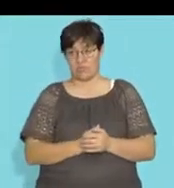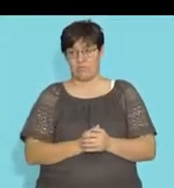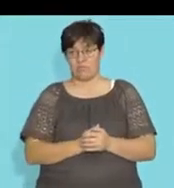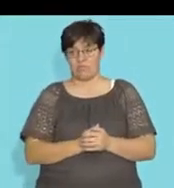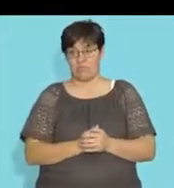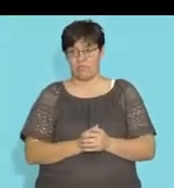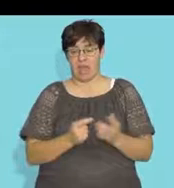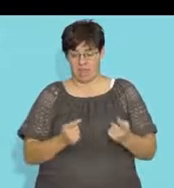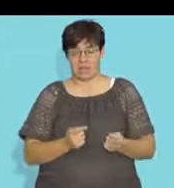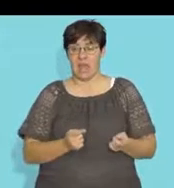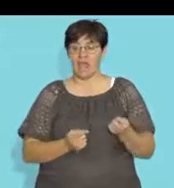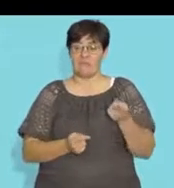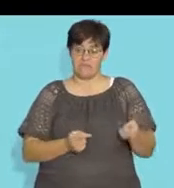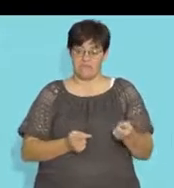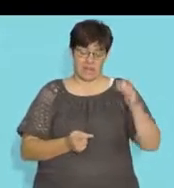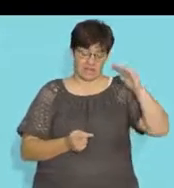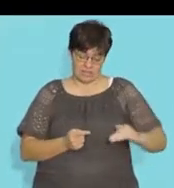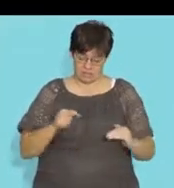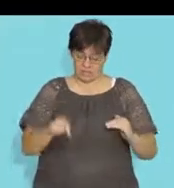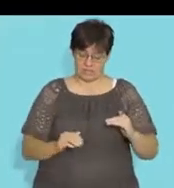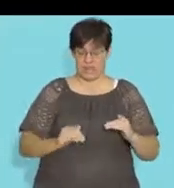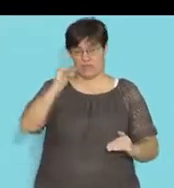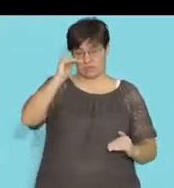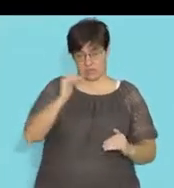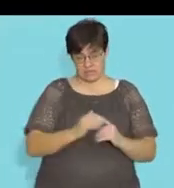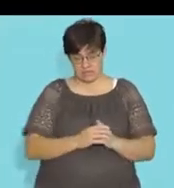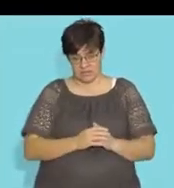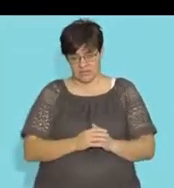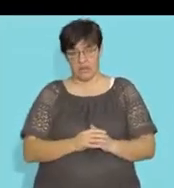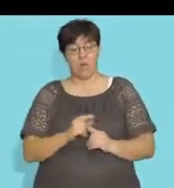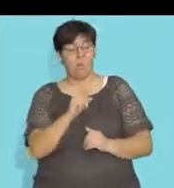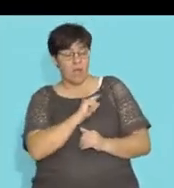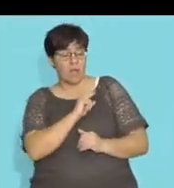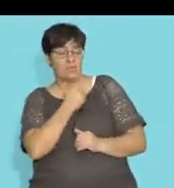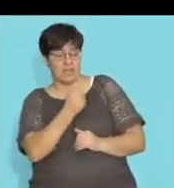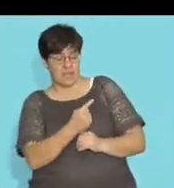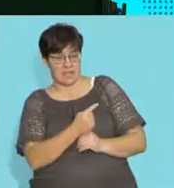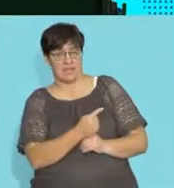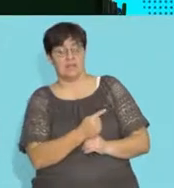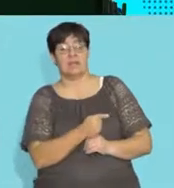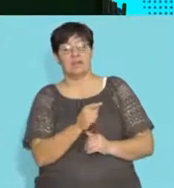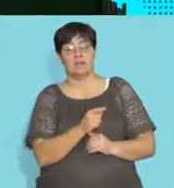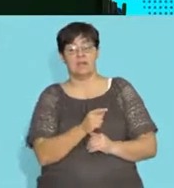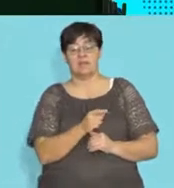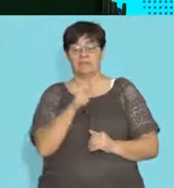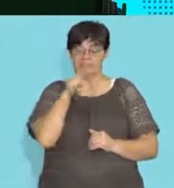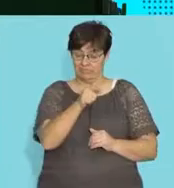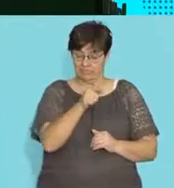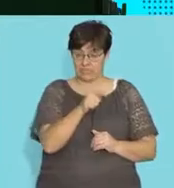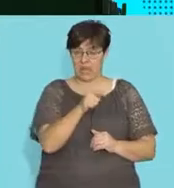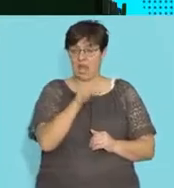will decrease and the other way around. And because of that, we can actually say that your hydroxide